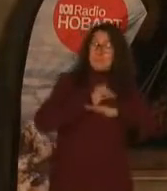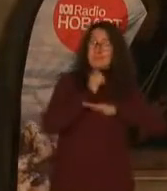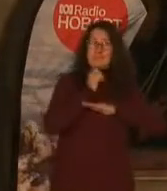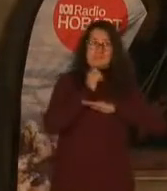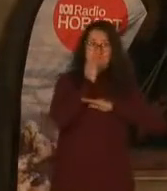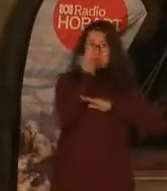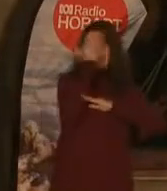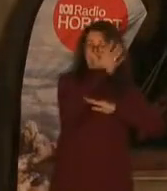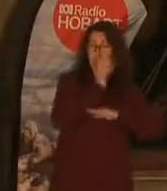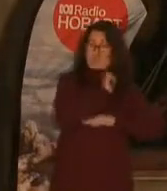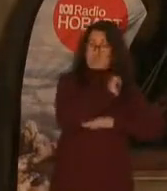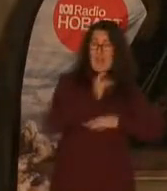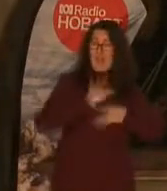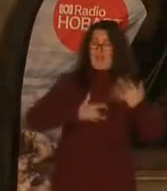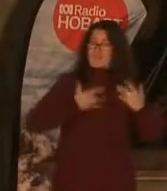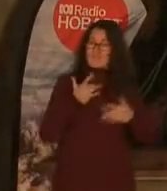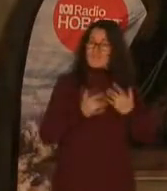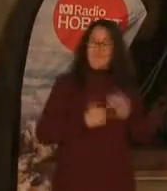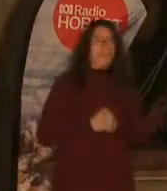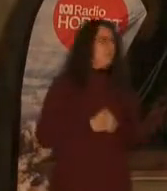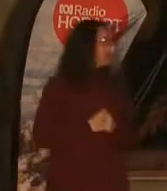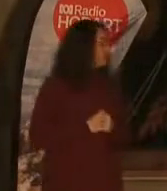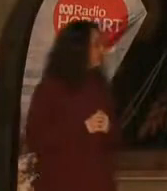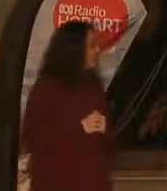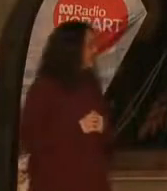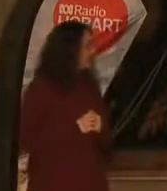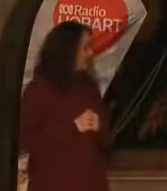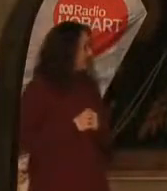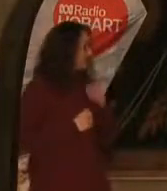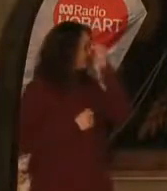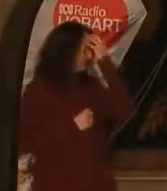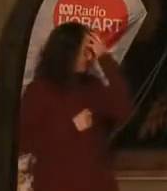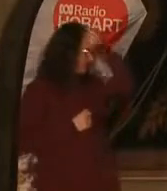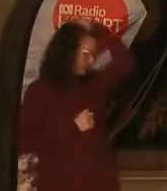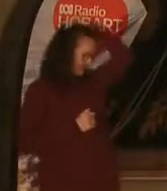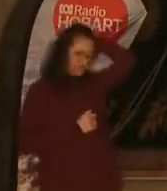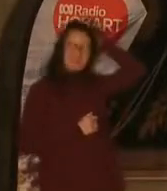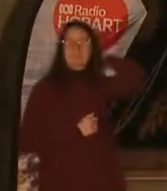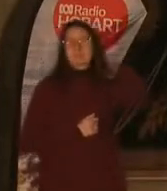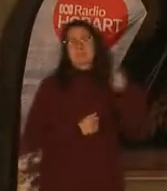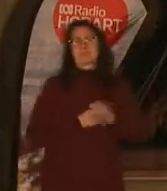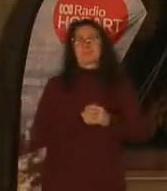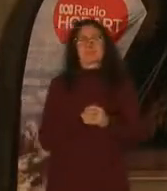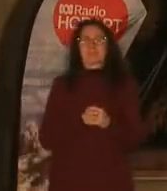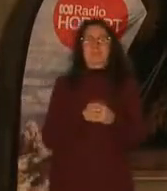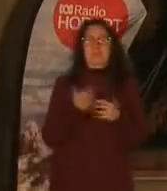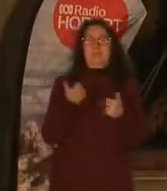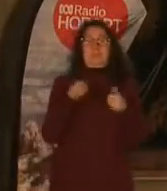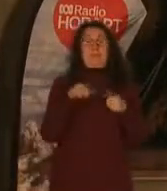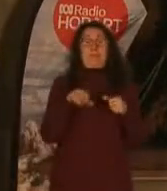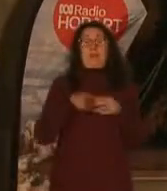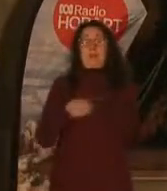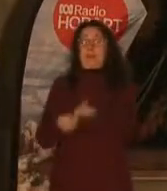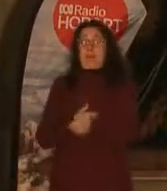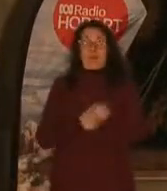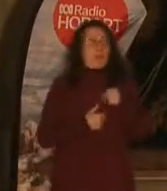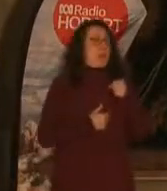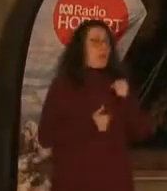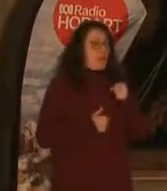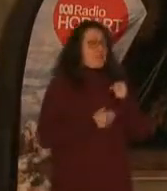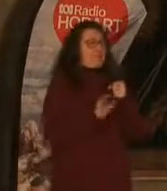By the time I get to the microphone. I forget what the